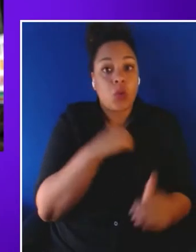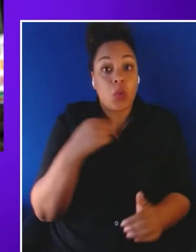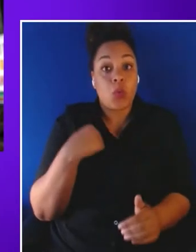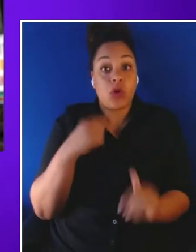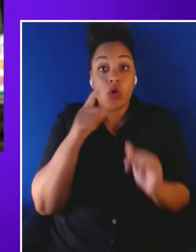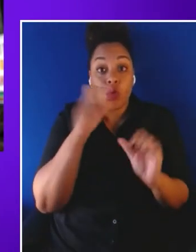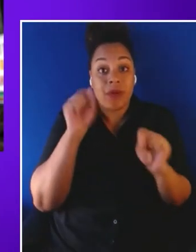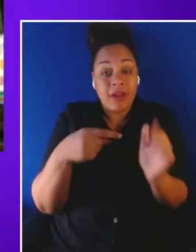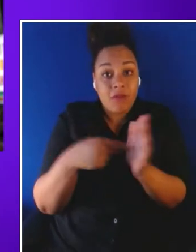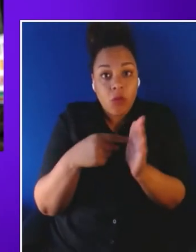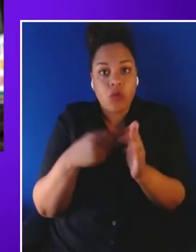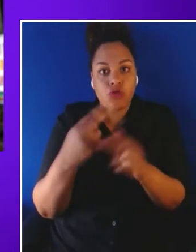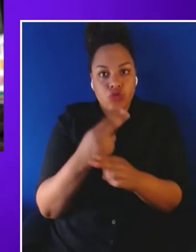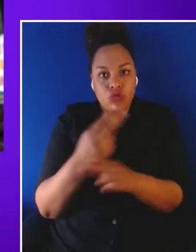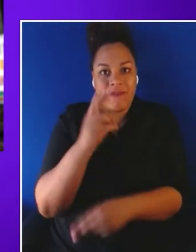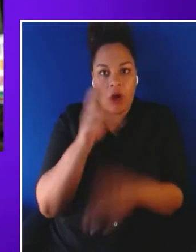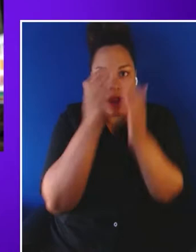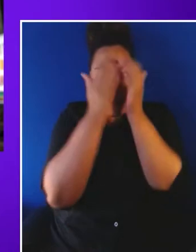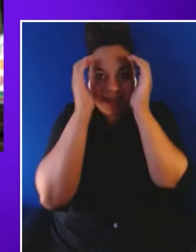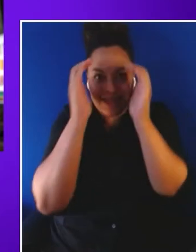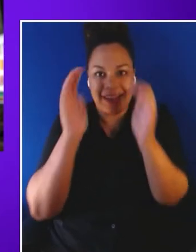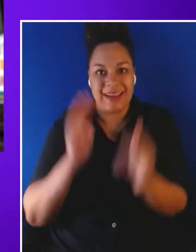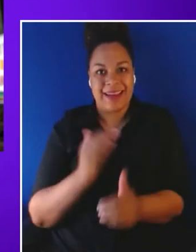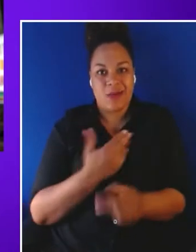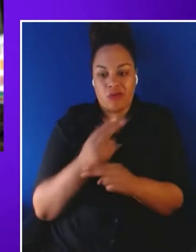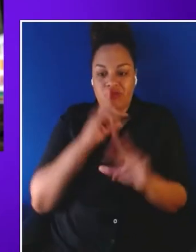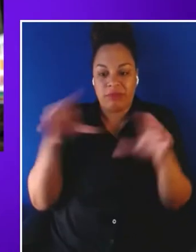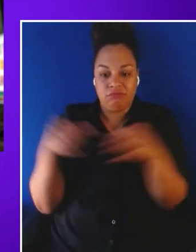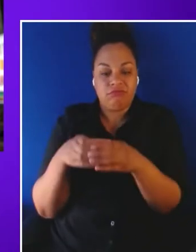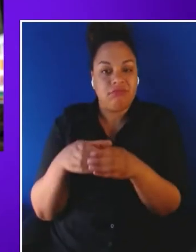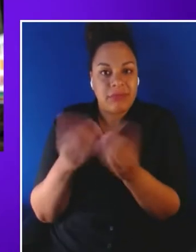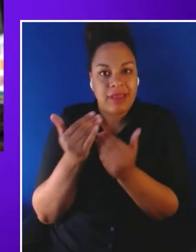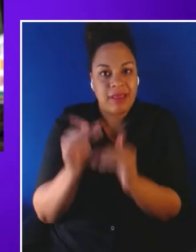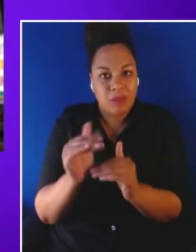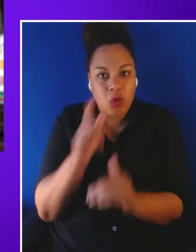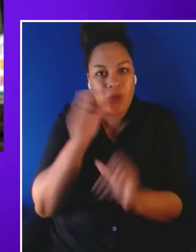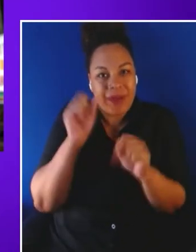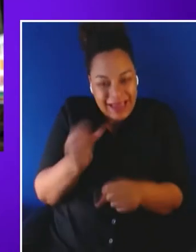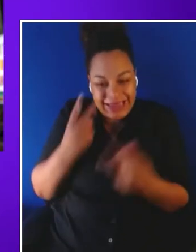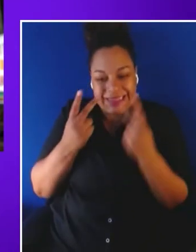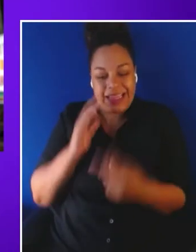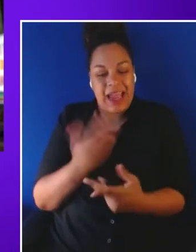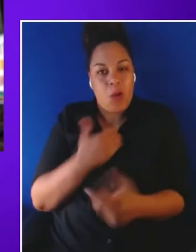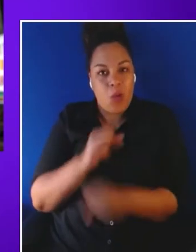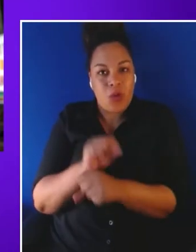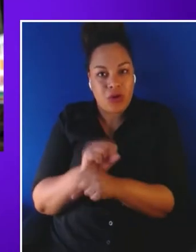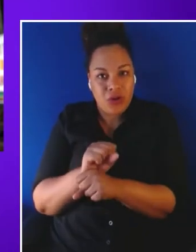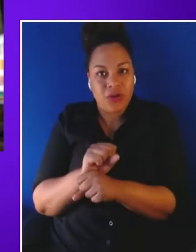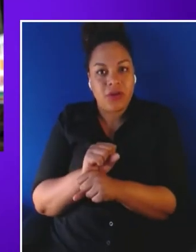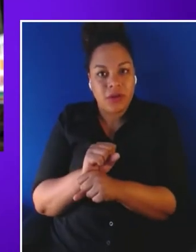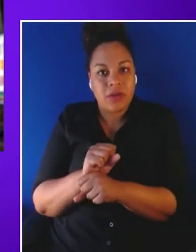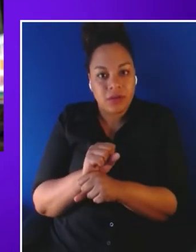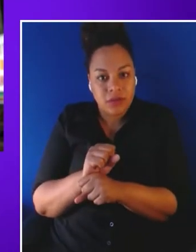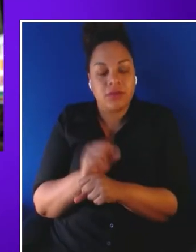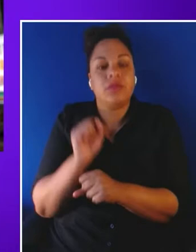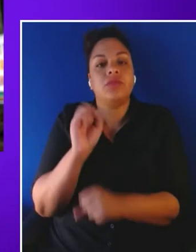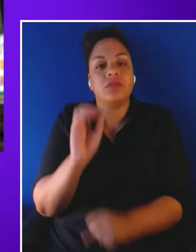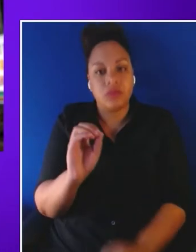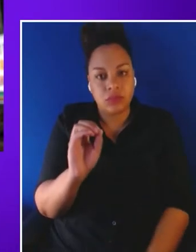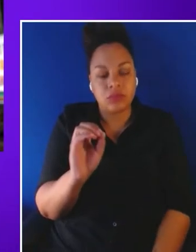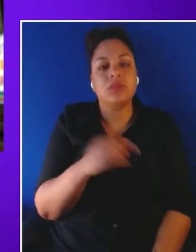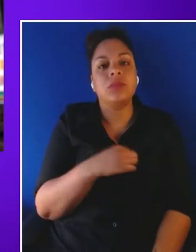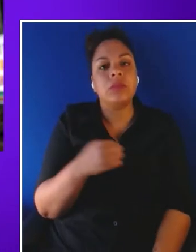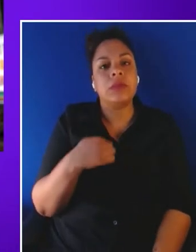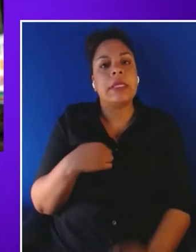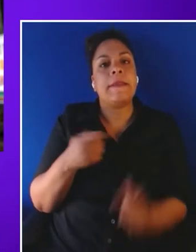people, our audience that can see the work. So we managed to do